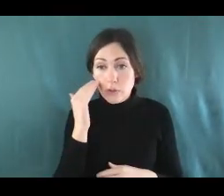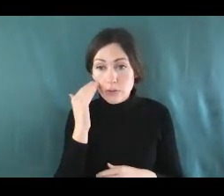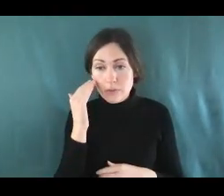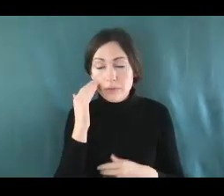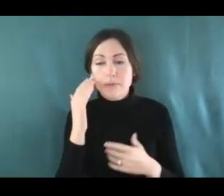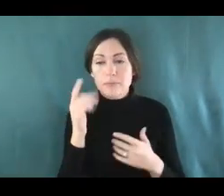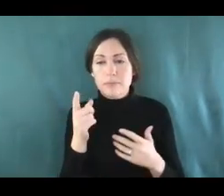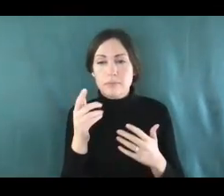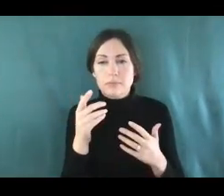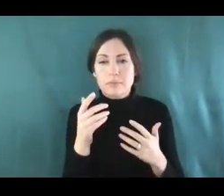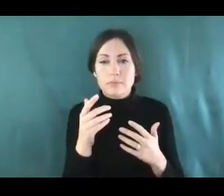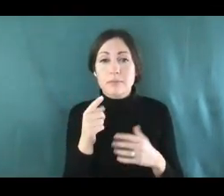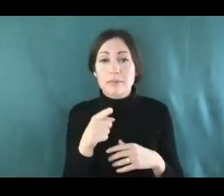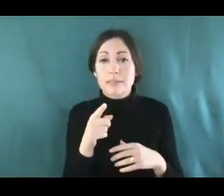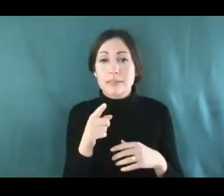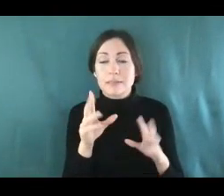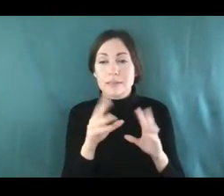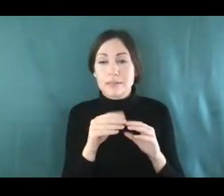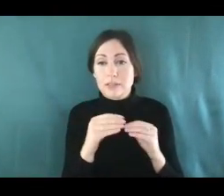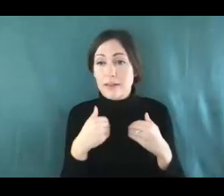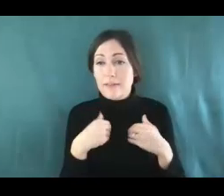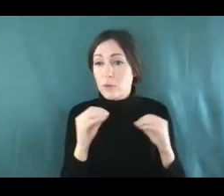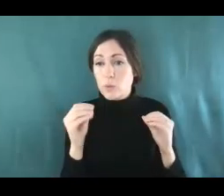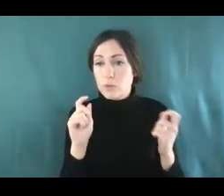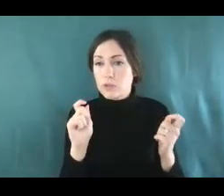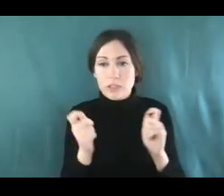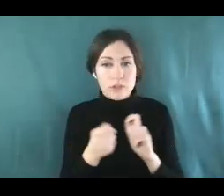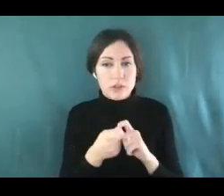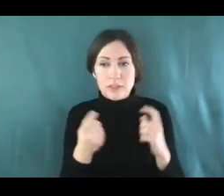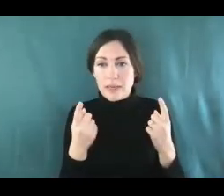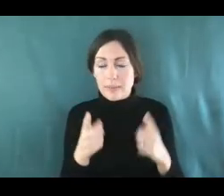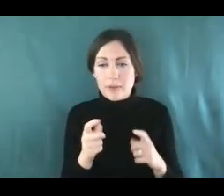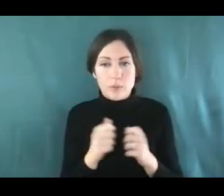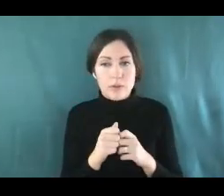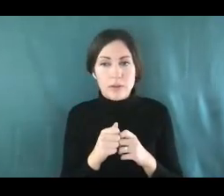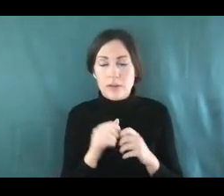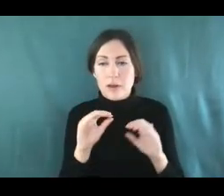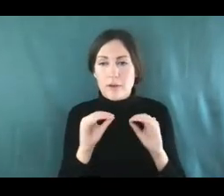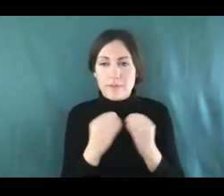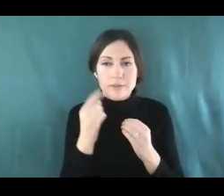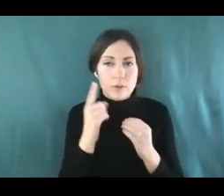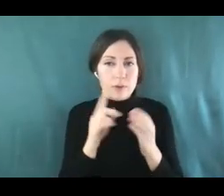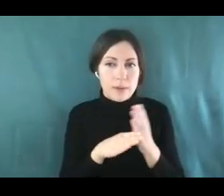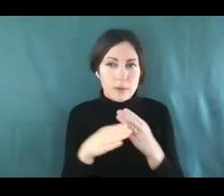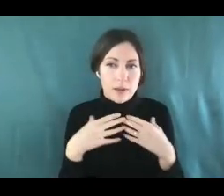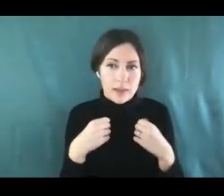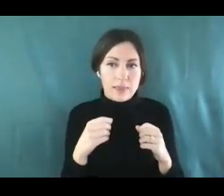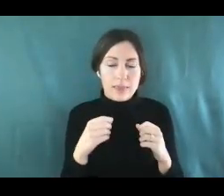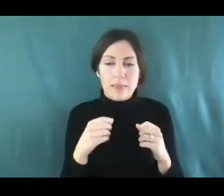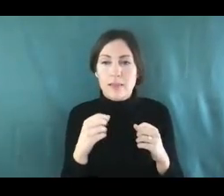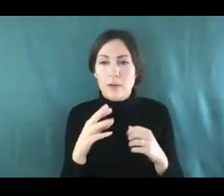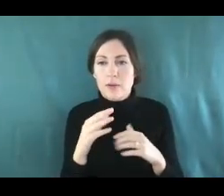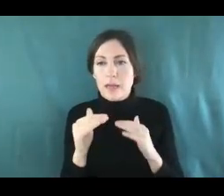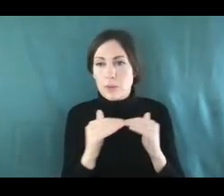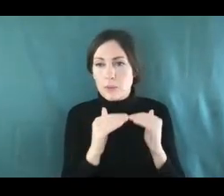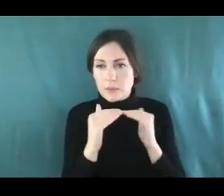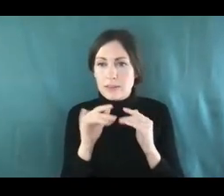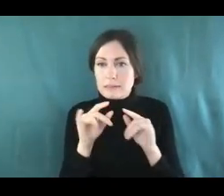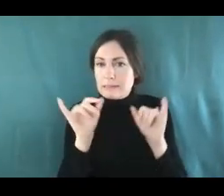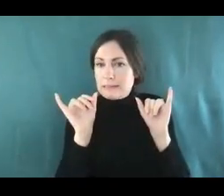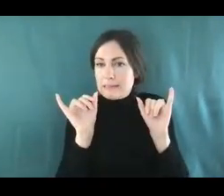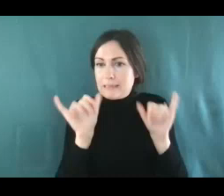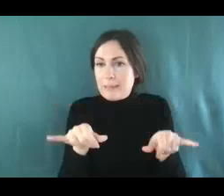you're aware, this session, no changes were made to the Office of Minority Health and Equity. It's remained where it is here within our director's